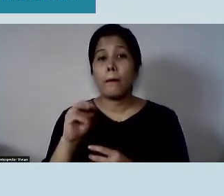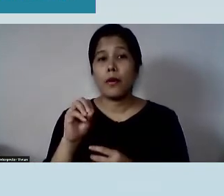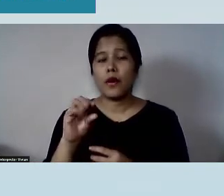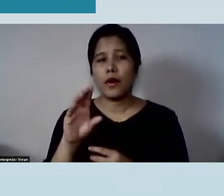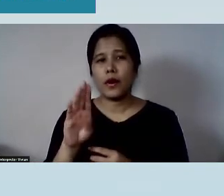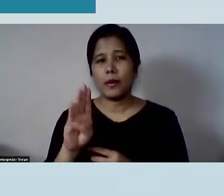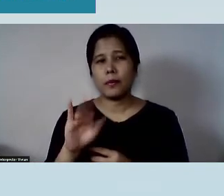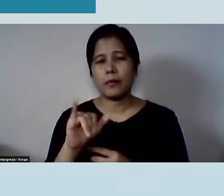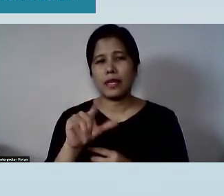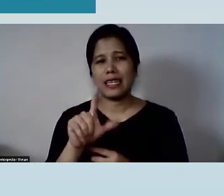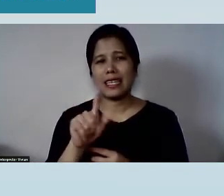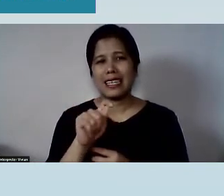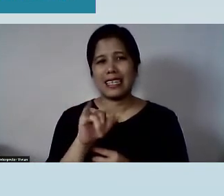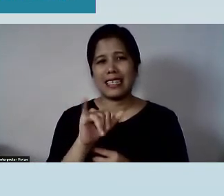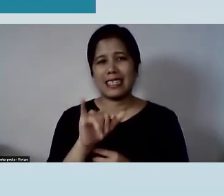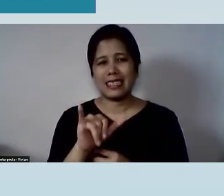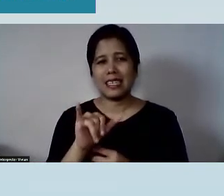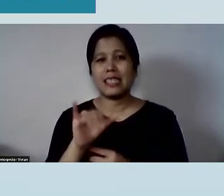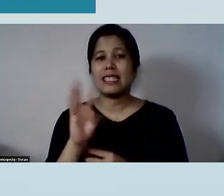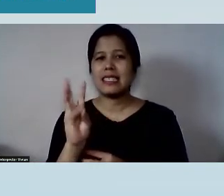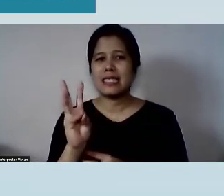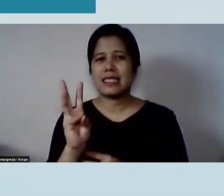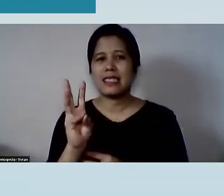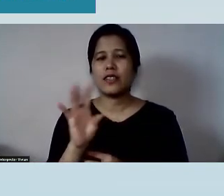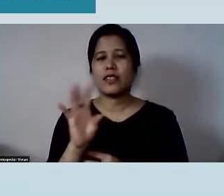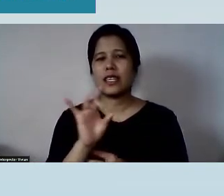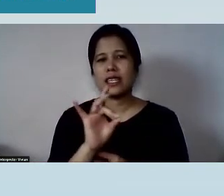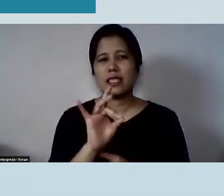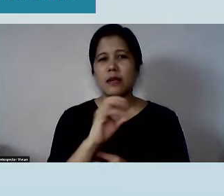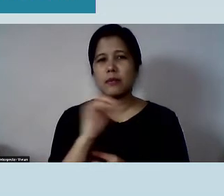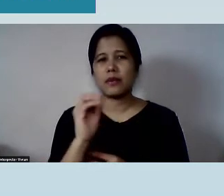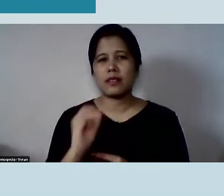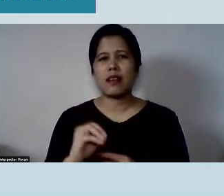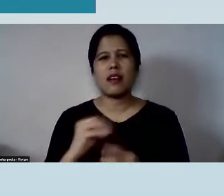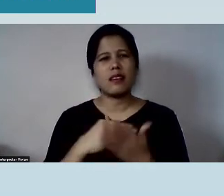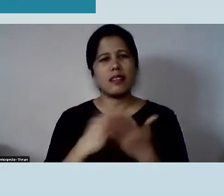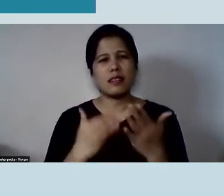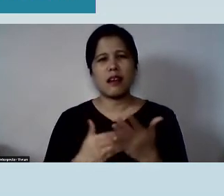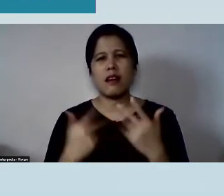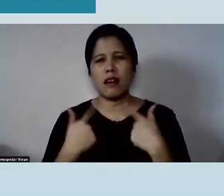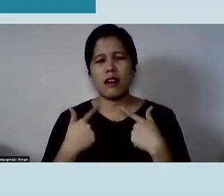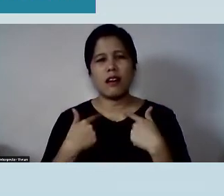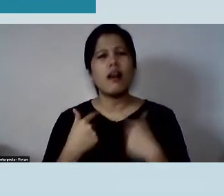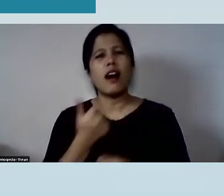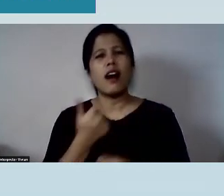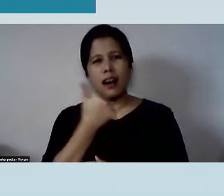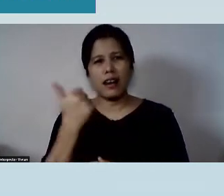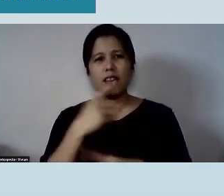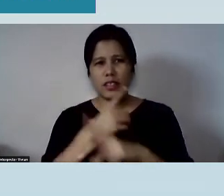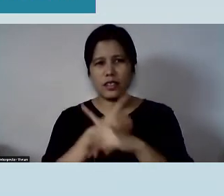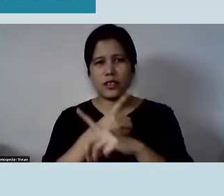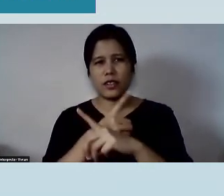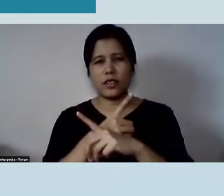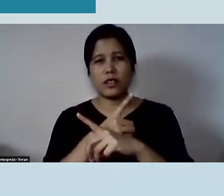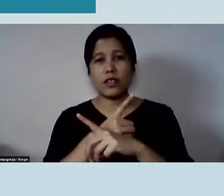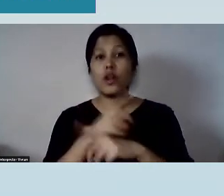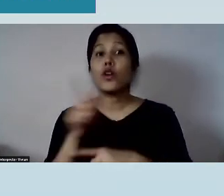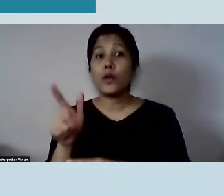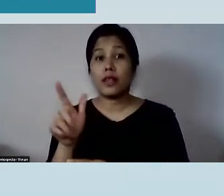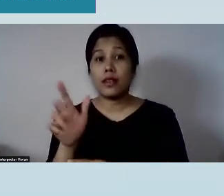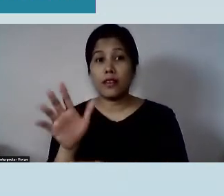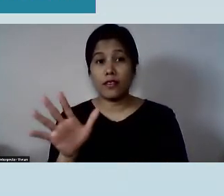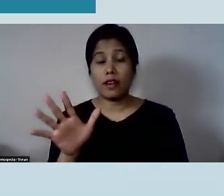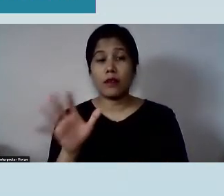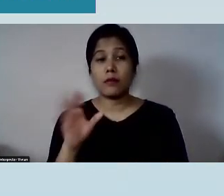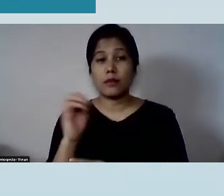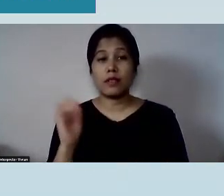about 60 to 80% of the time, someone with ADHD will also have another disorder. About 25% of all